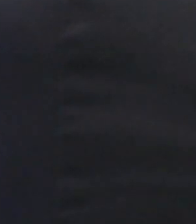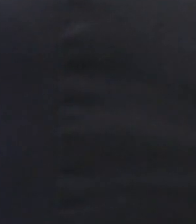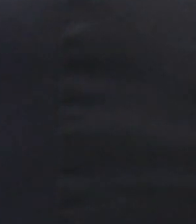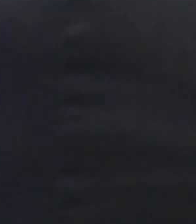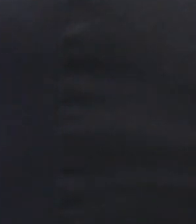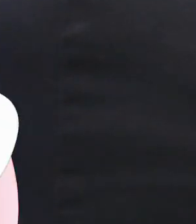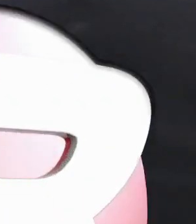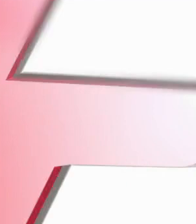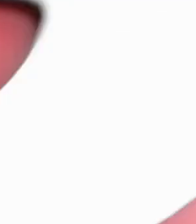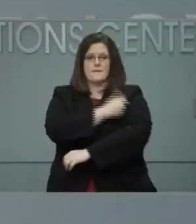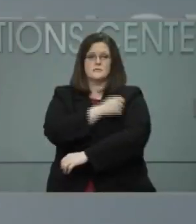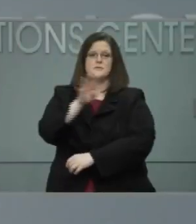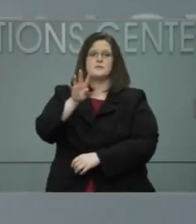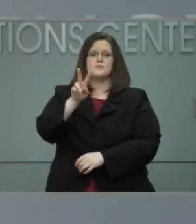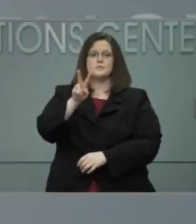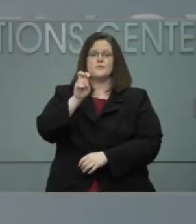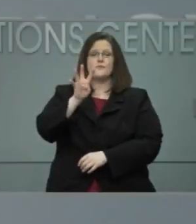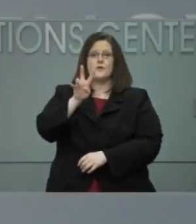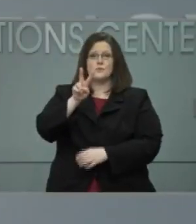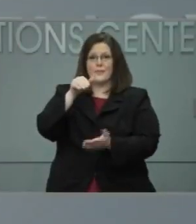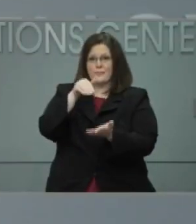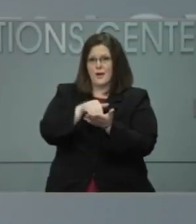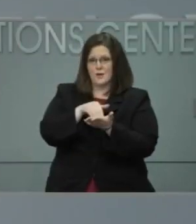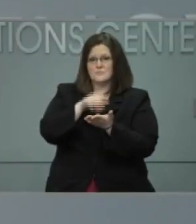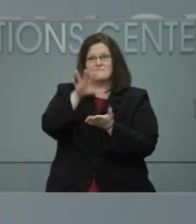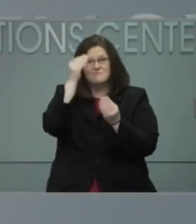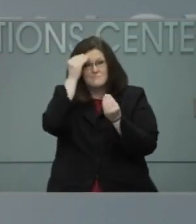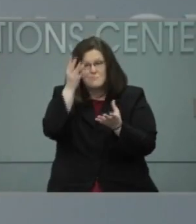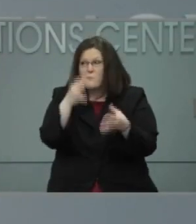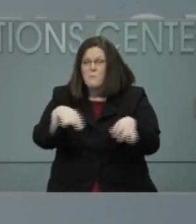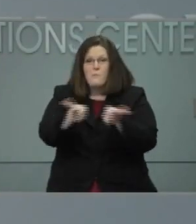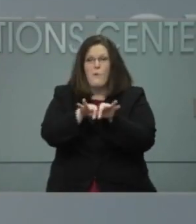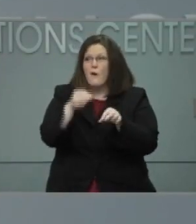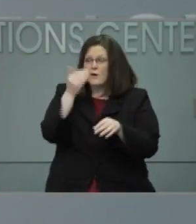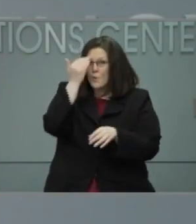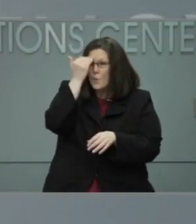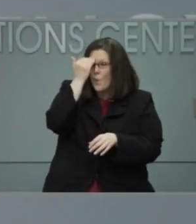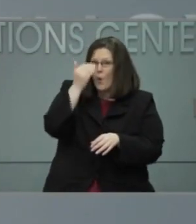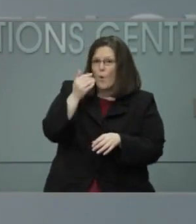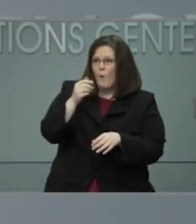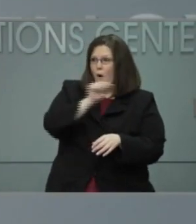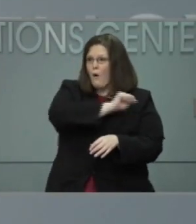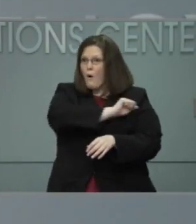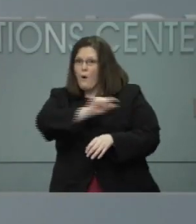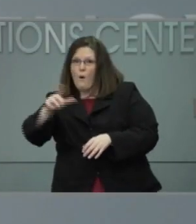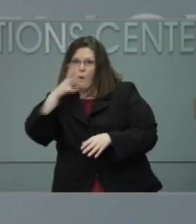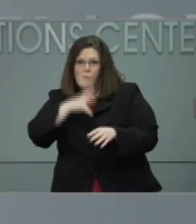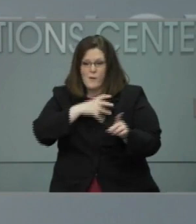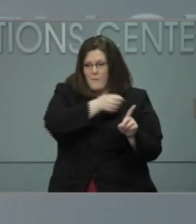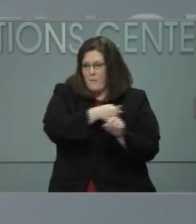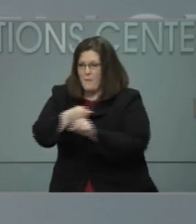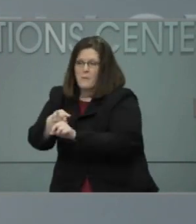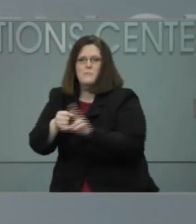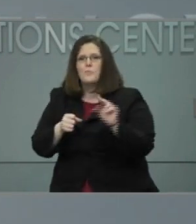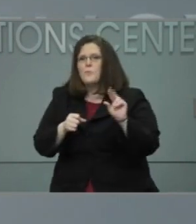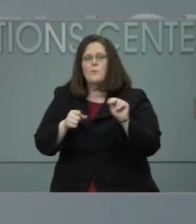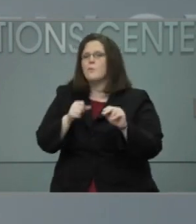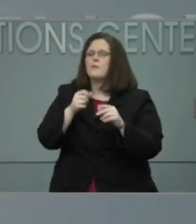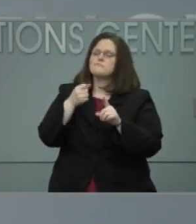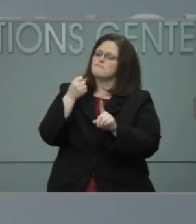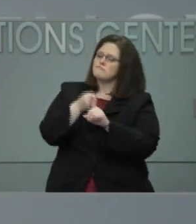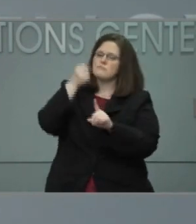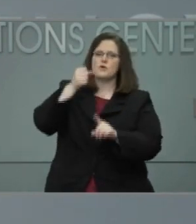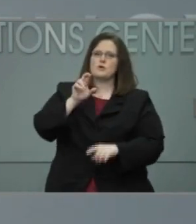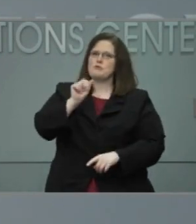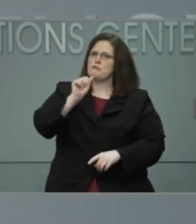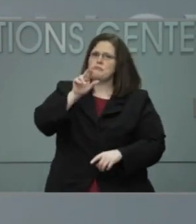alarmed. The vast, vast majority of people who received the Johnson & Johnson vaccine will only